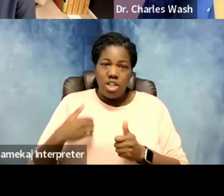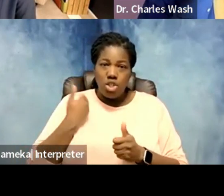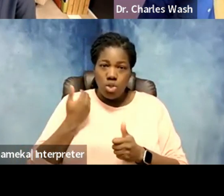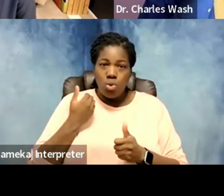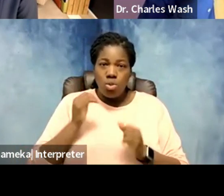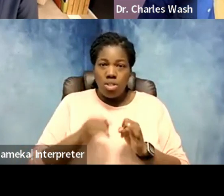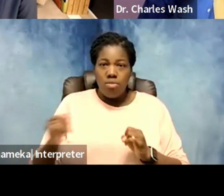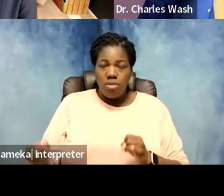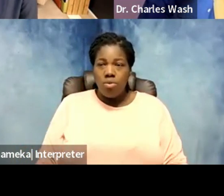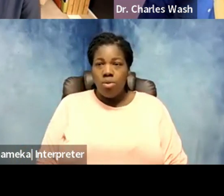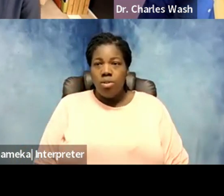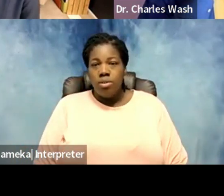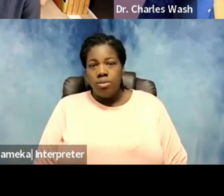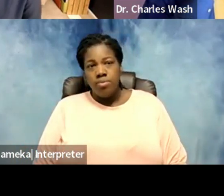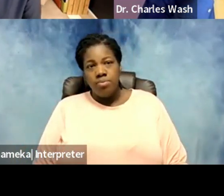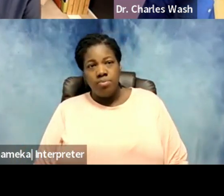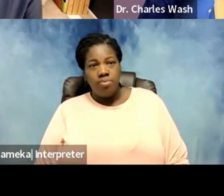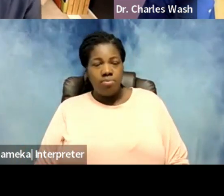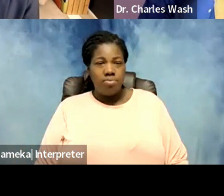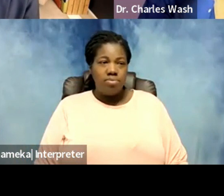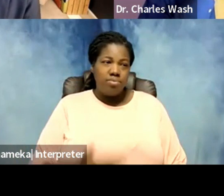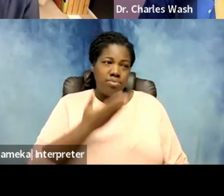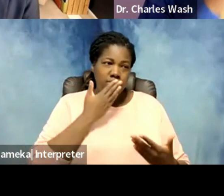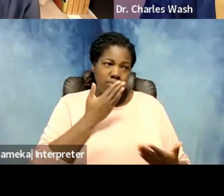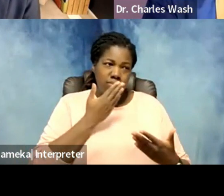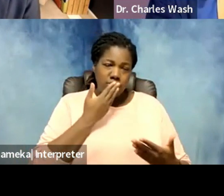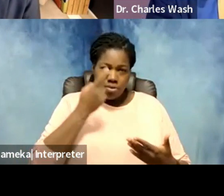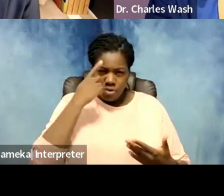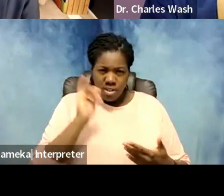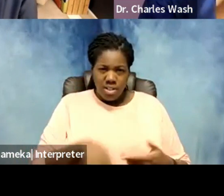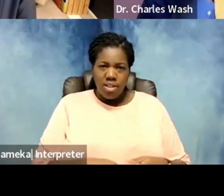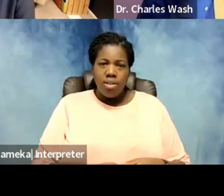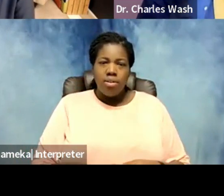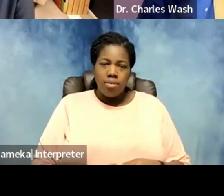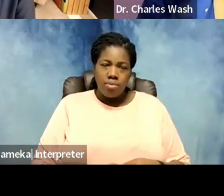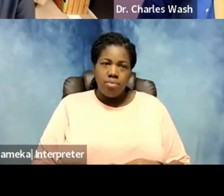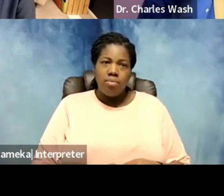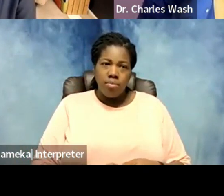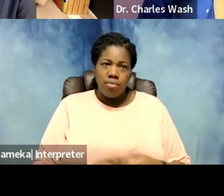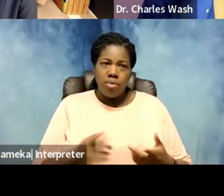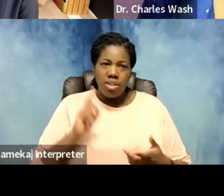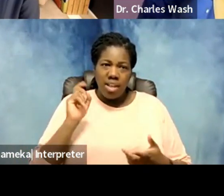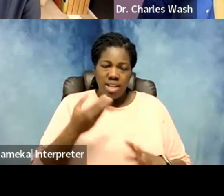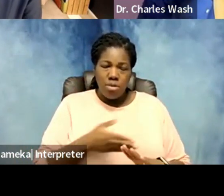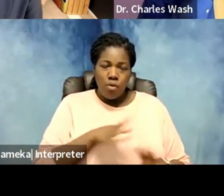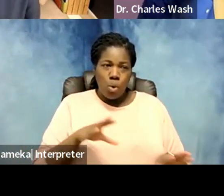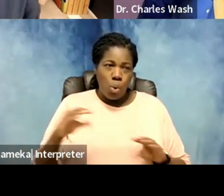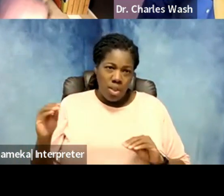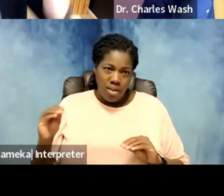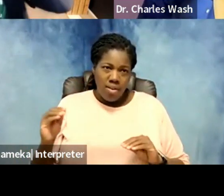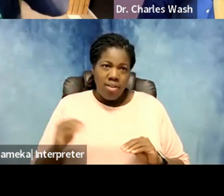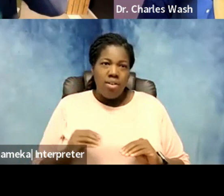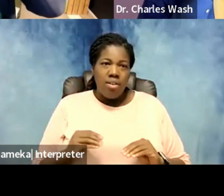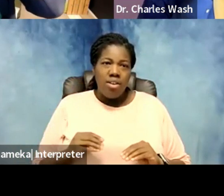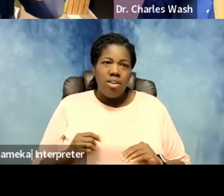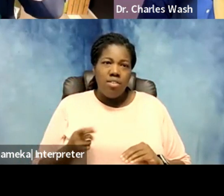individually. Yeah, that's great. Well, thank you for sharing. I had to ask before you were off. I have a